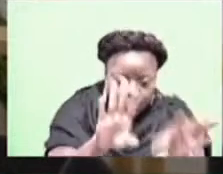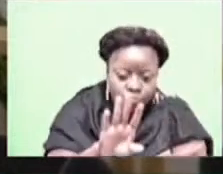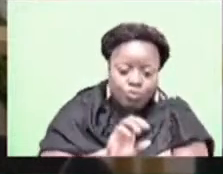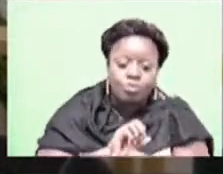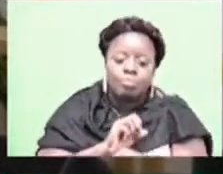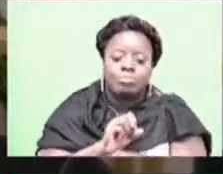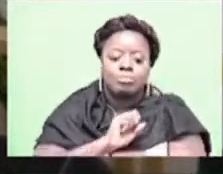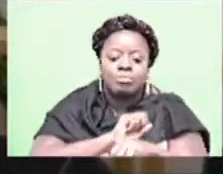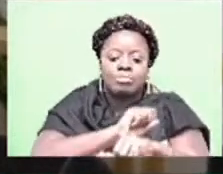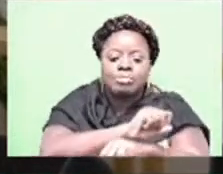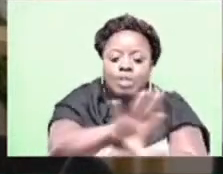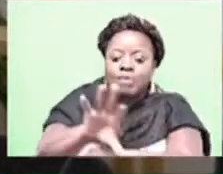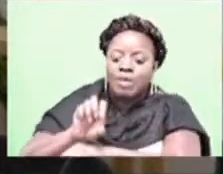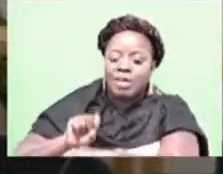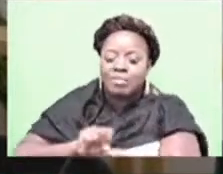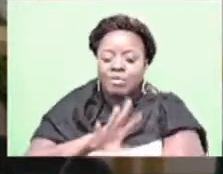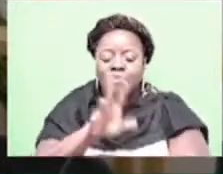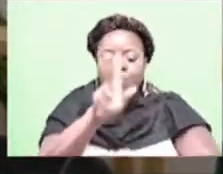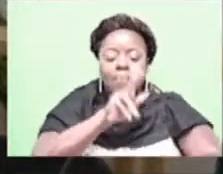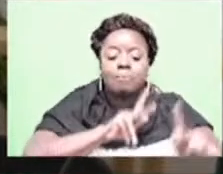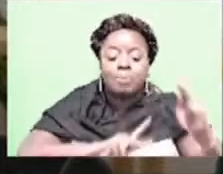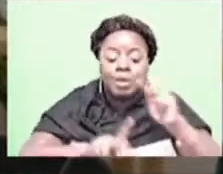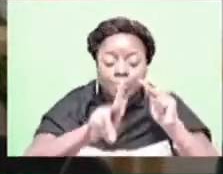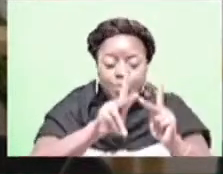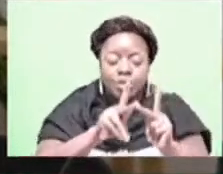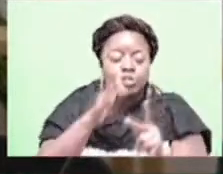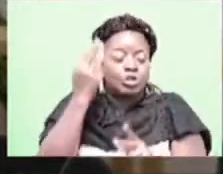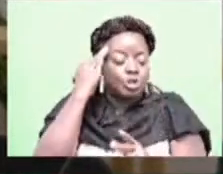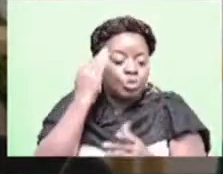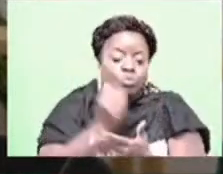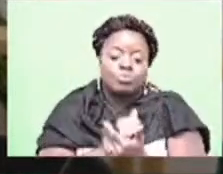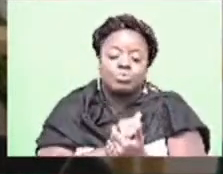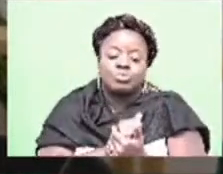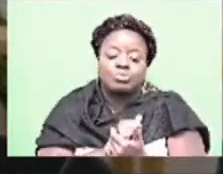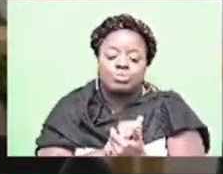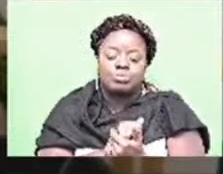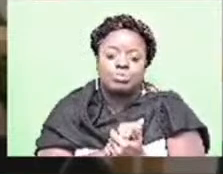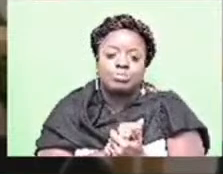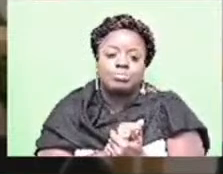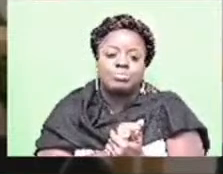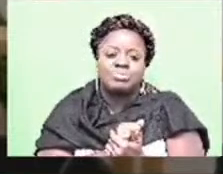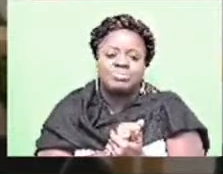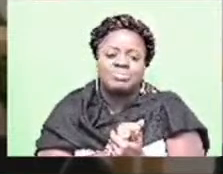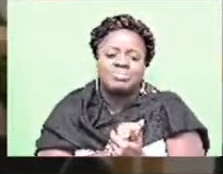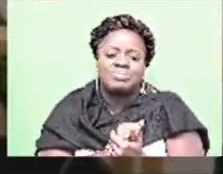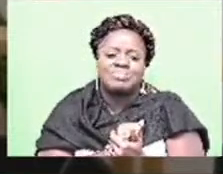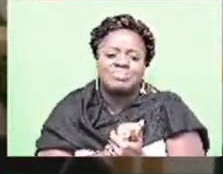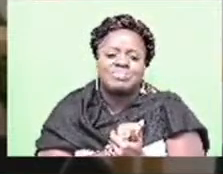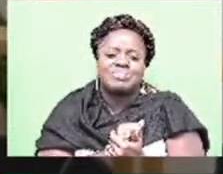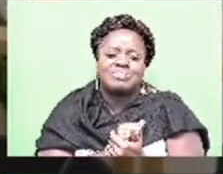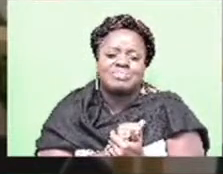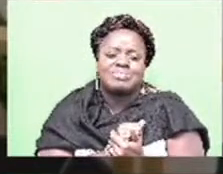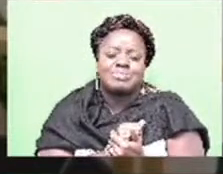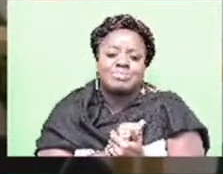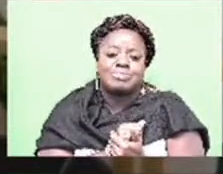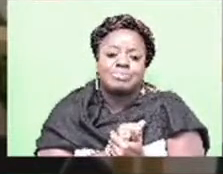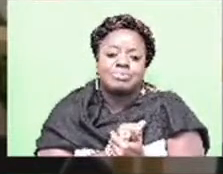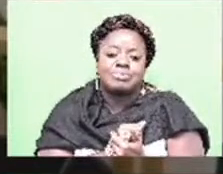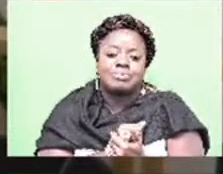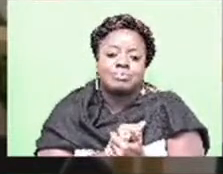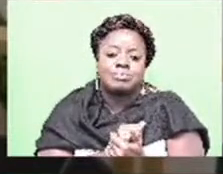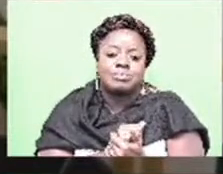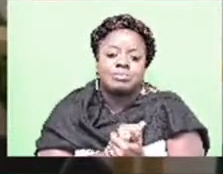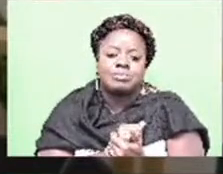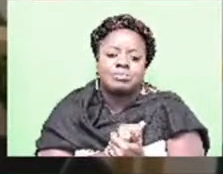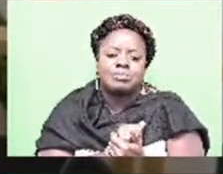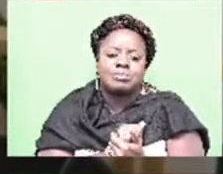today, still anticipating regulations, and there's no public awareness campaign. So therefore, you are legislating,